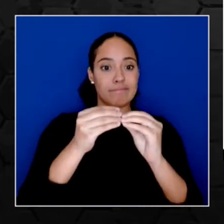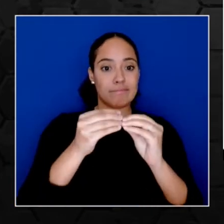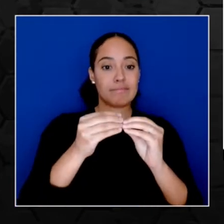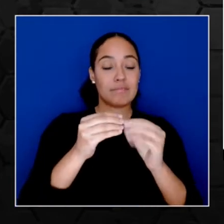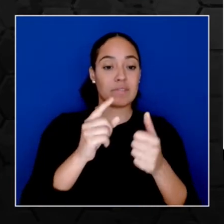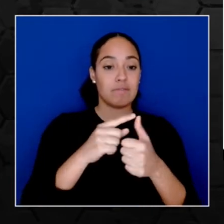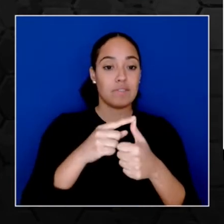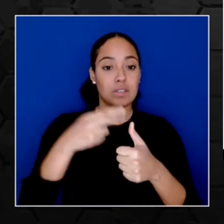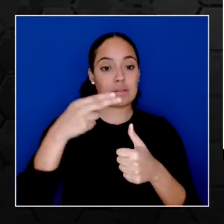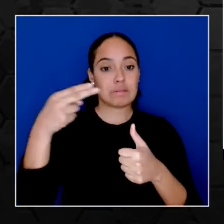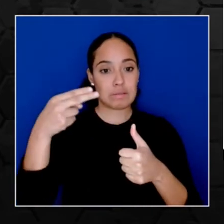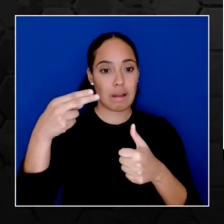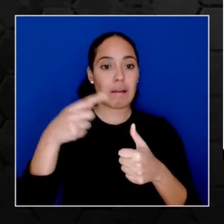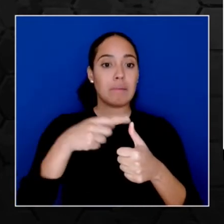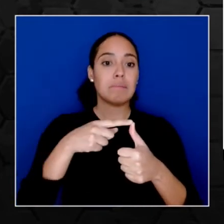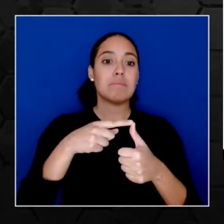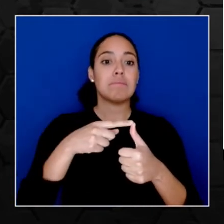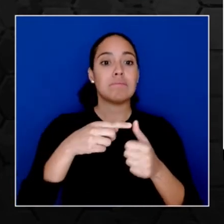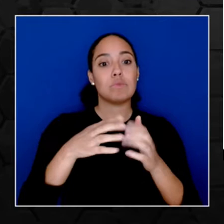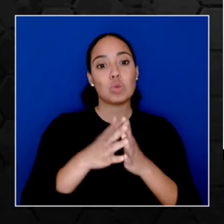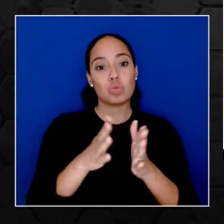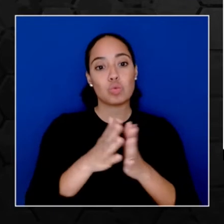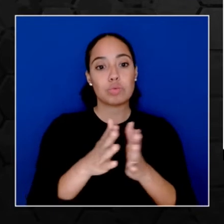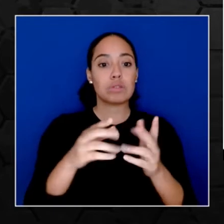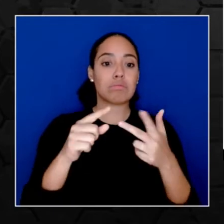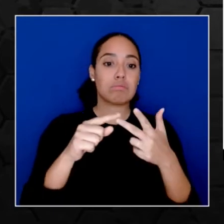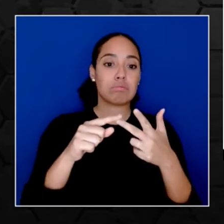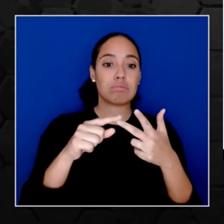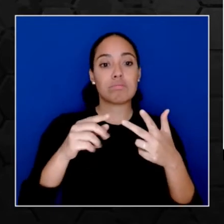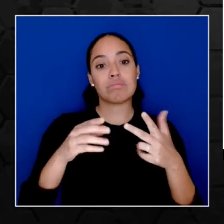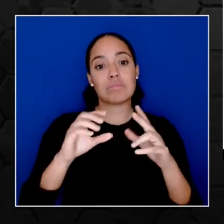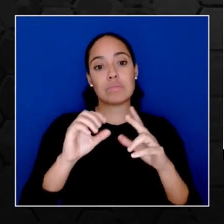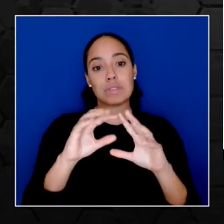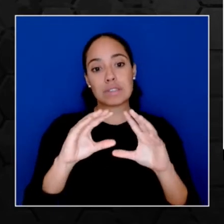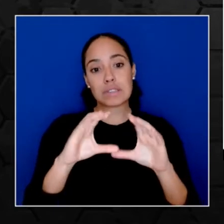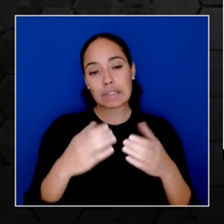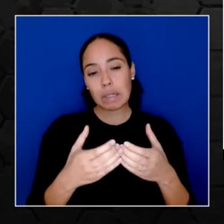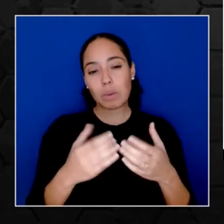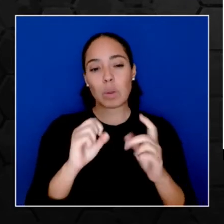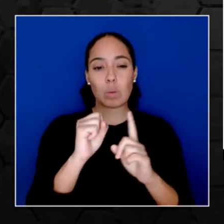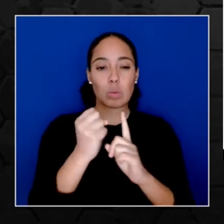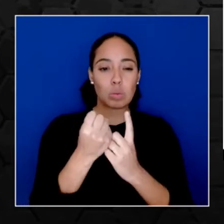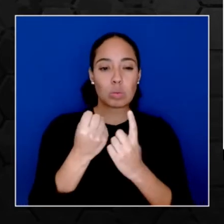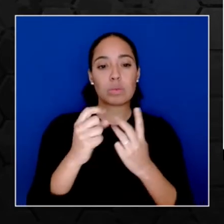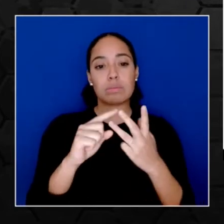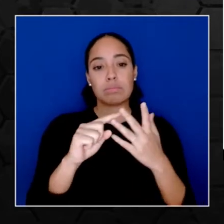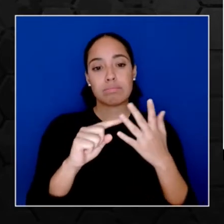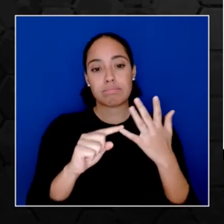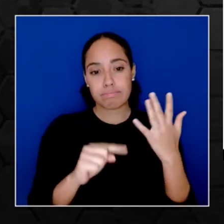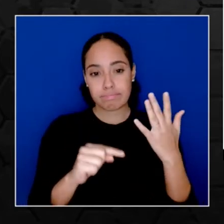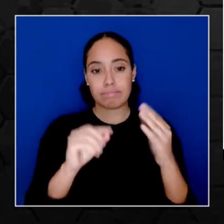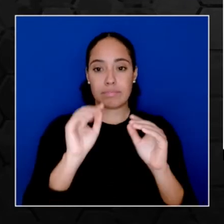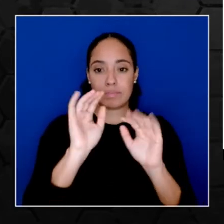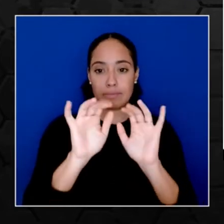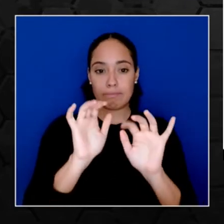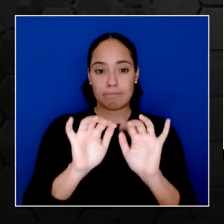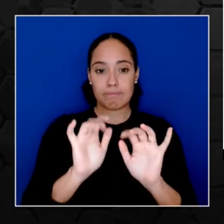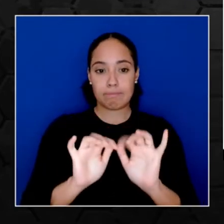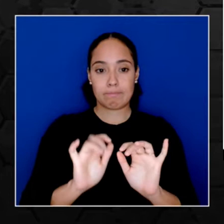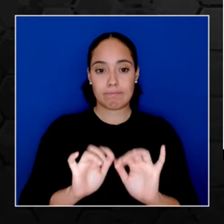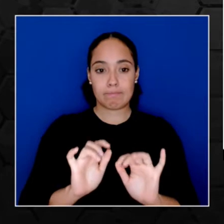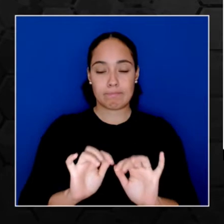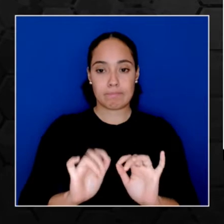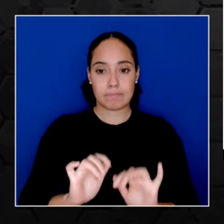scenario ID, returning message, and we have to enable interrupting scenario for it to work as an interrupting scenario. And for the name, I have given it as intermediate bot